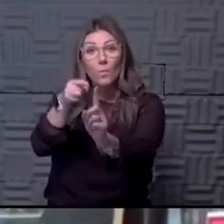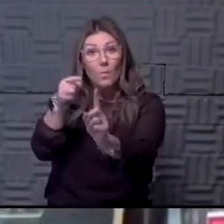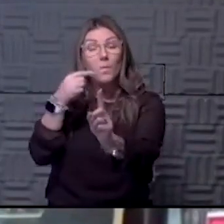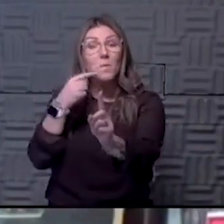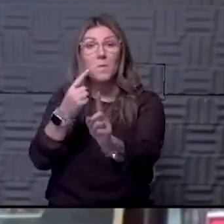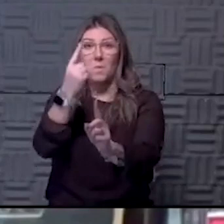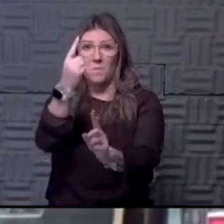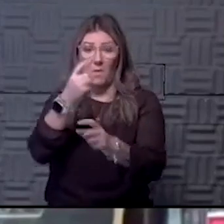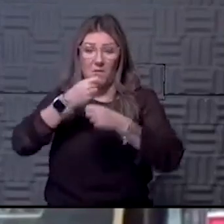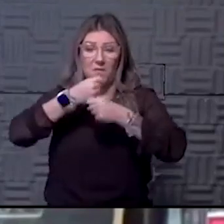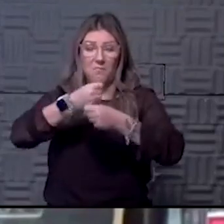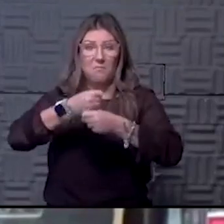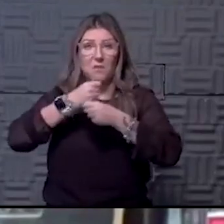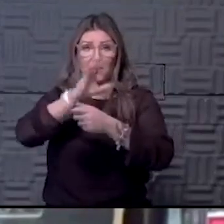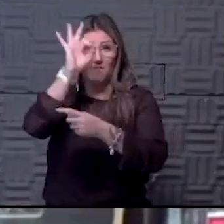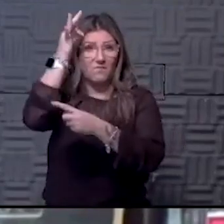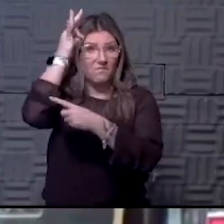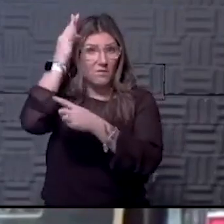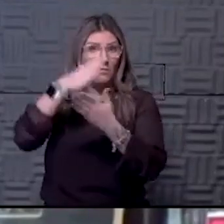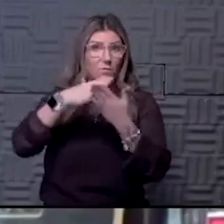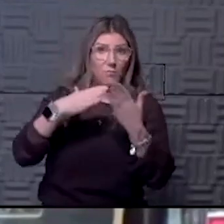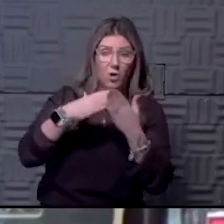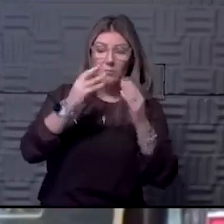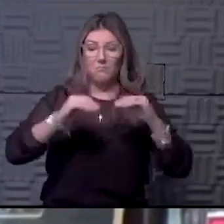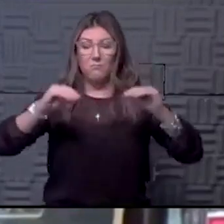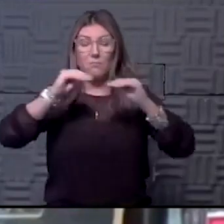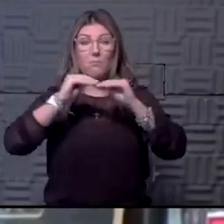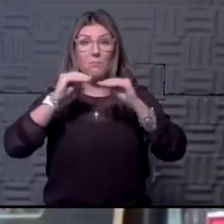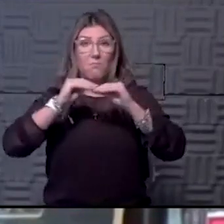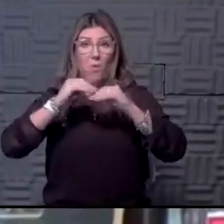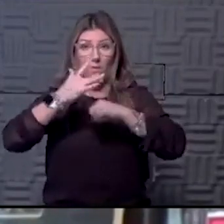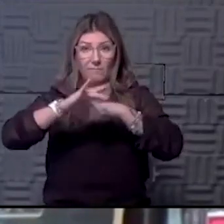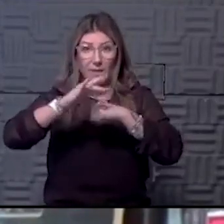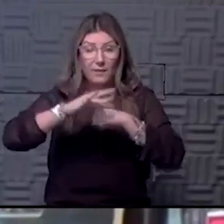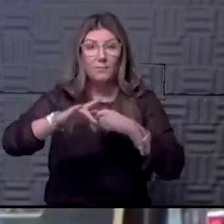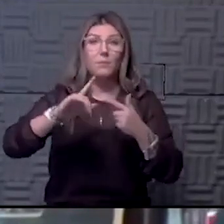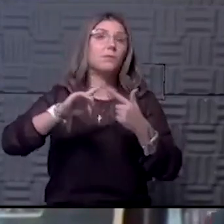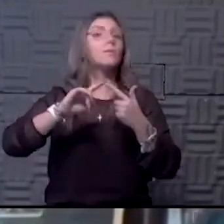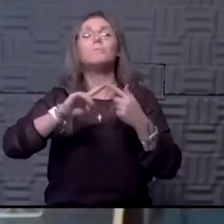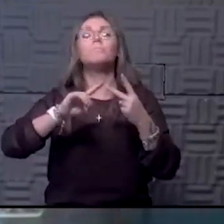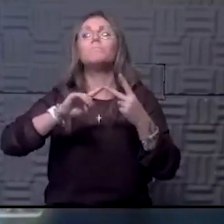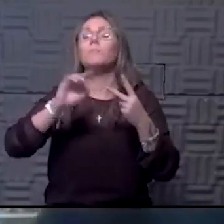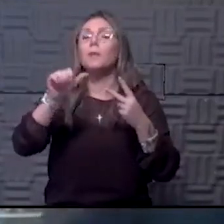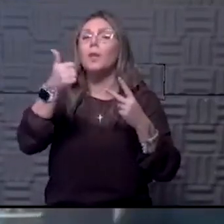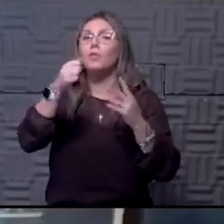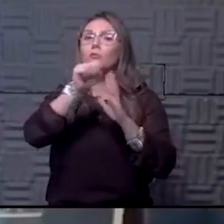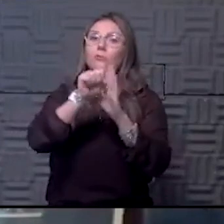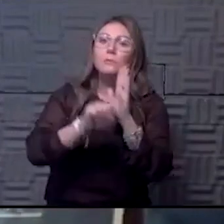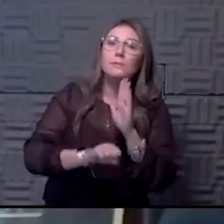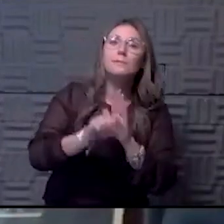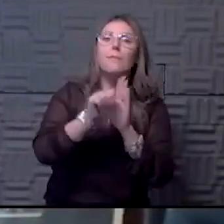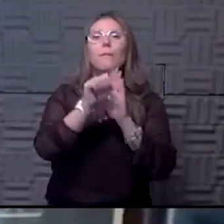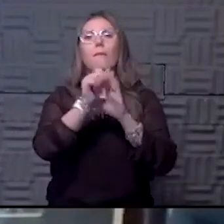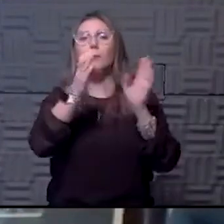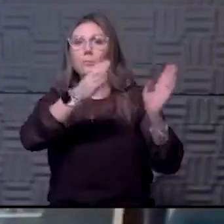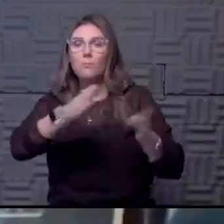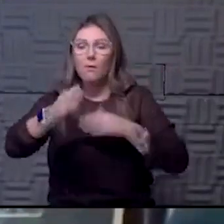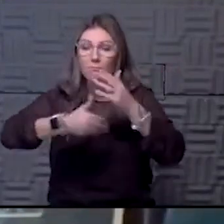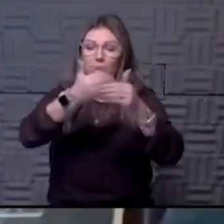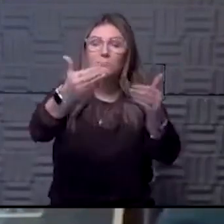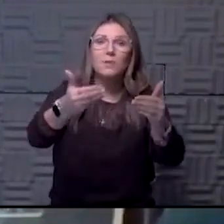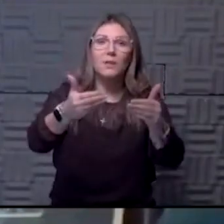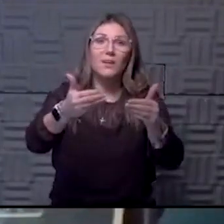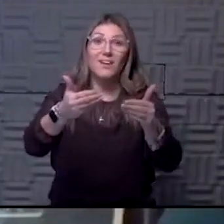is the manufacturing federal component, more vaccine available. The other is the state and the logistics of administering that